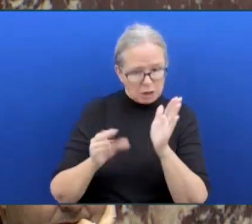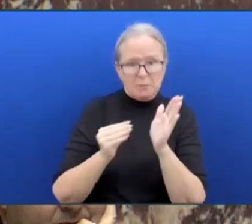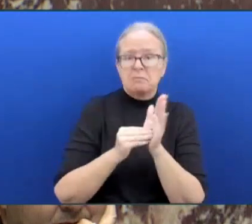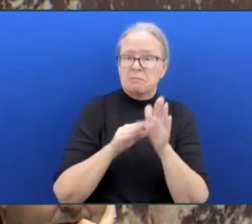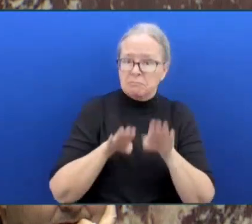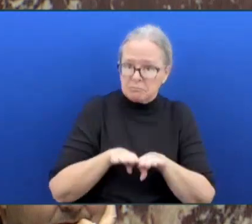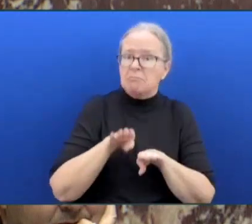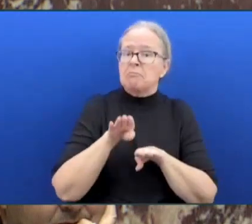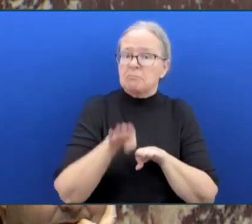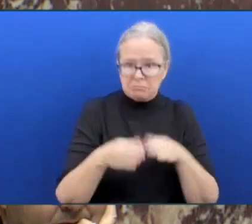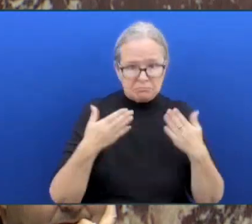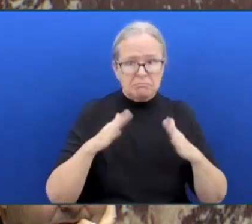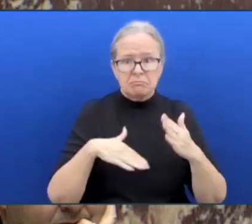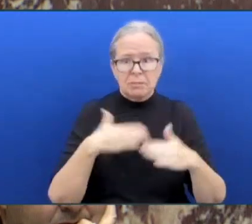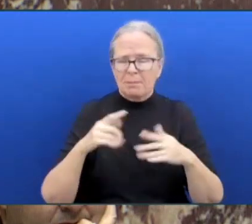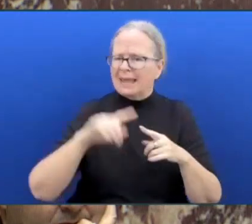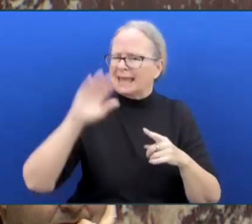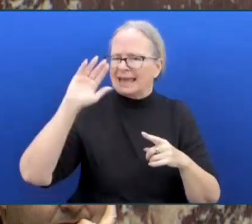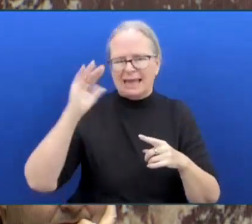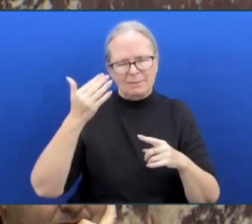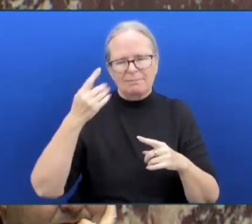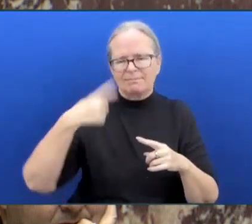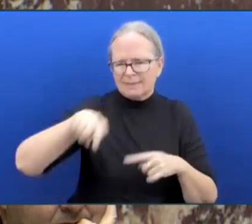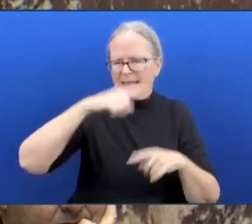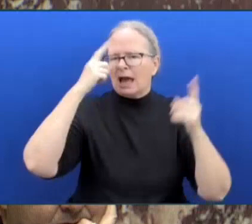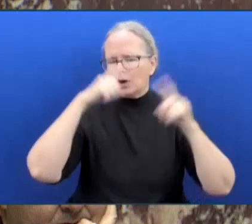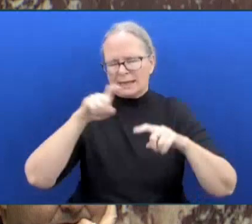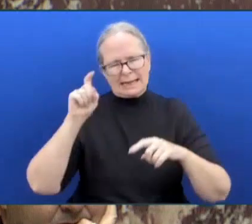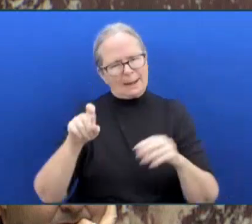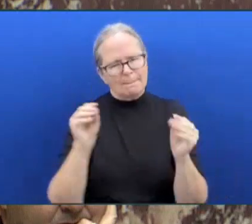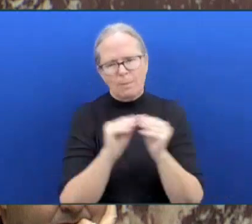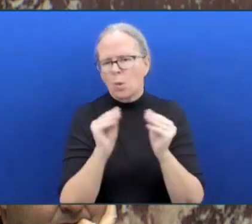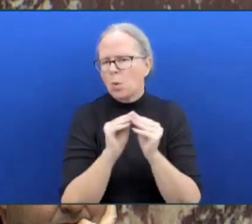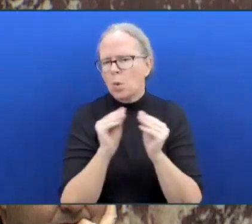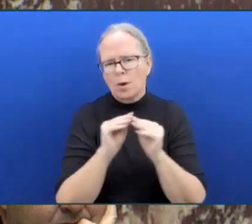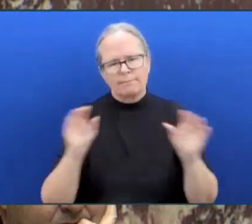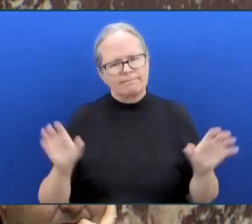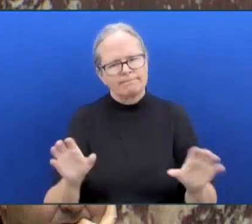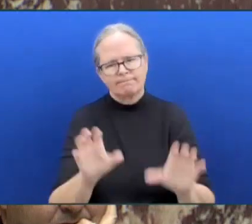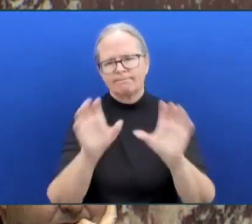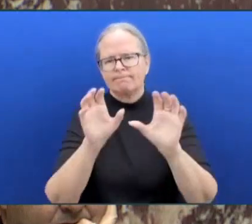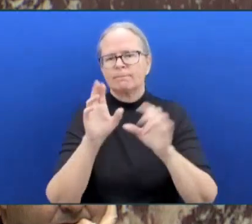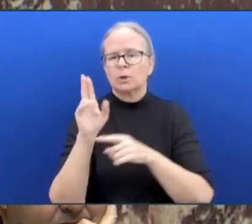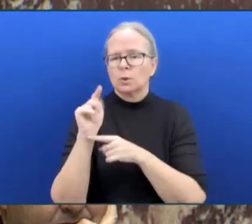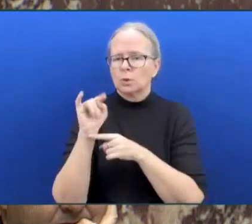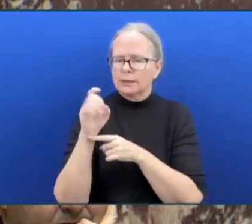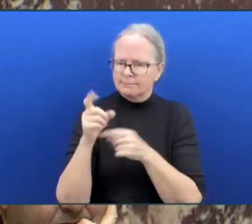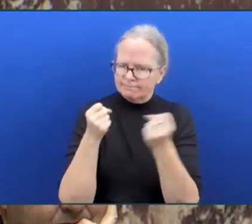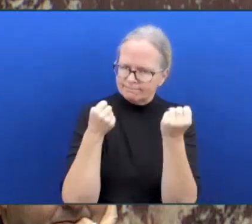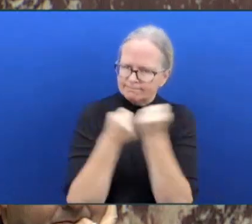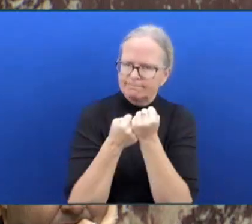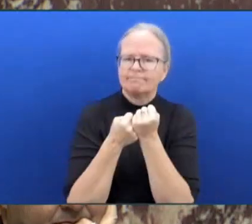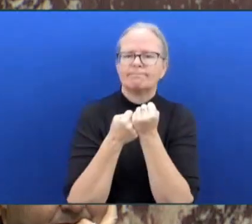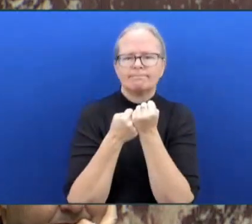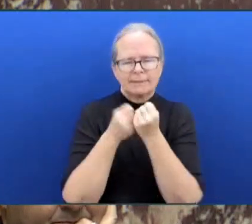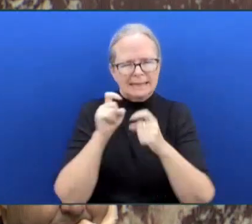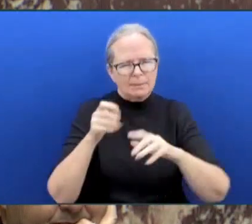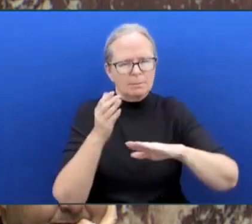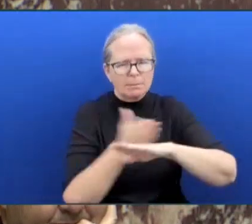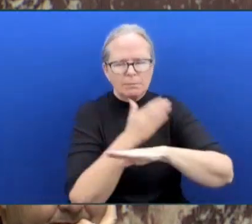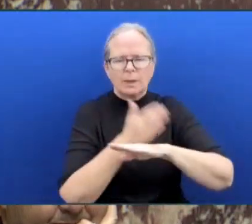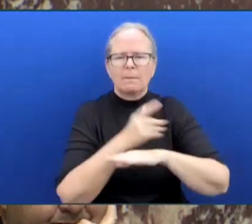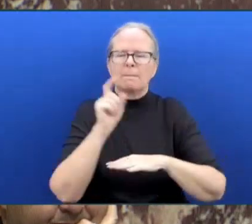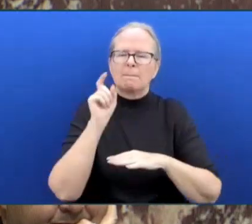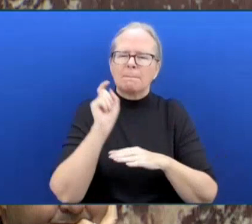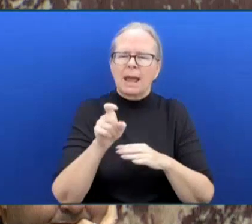done. Universities must adopt stringent, uniform standards for programs, policies, and annual